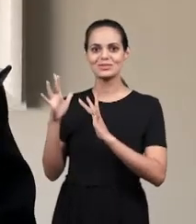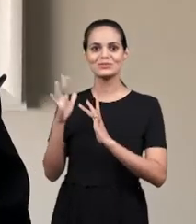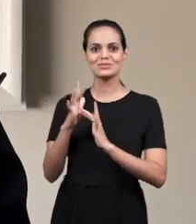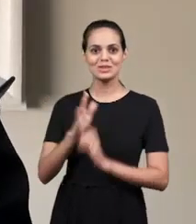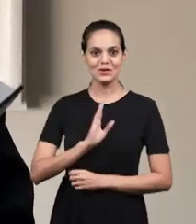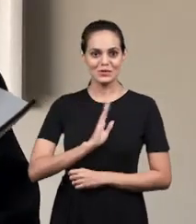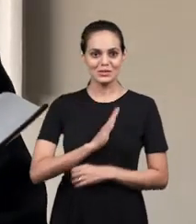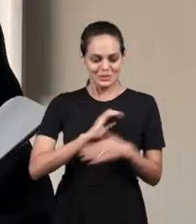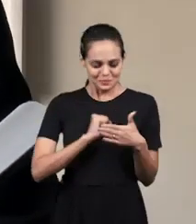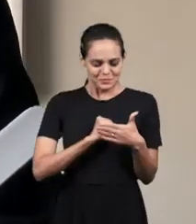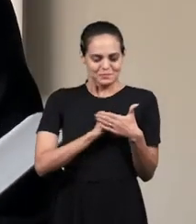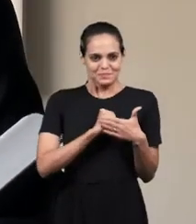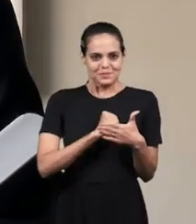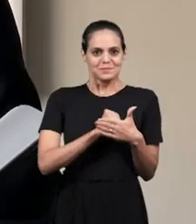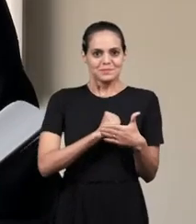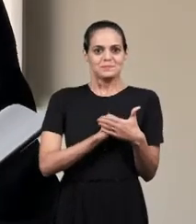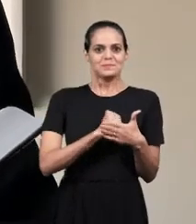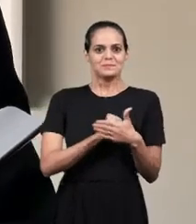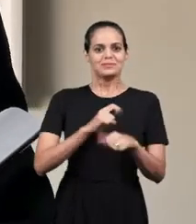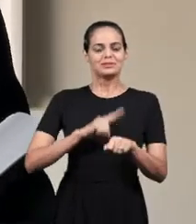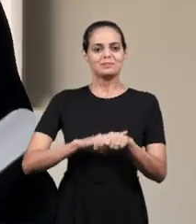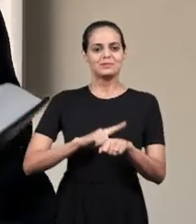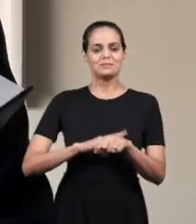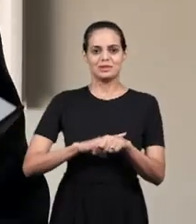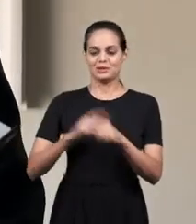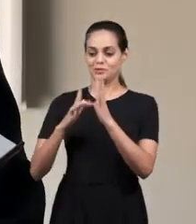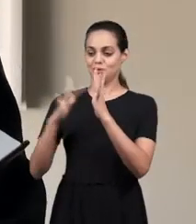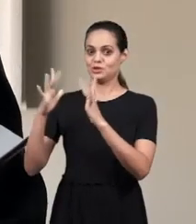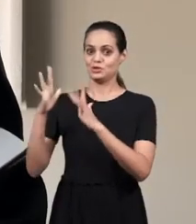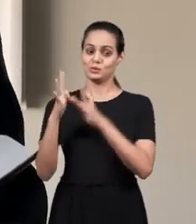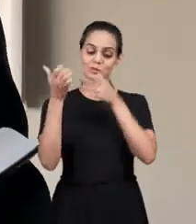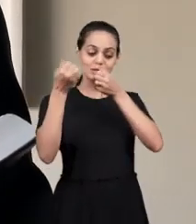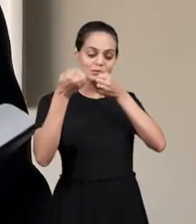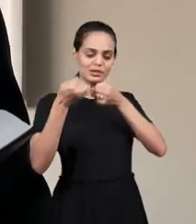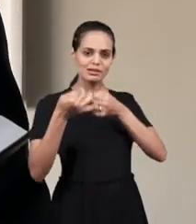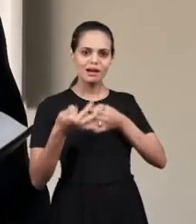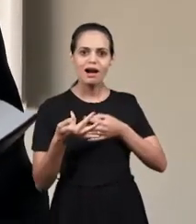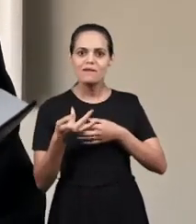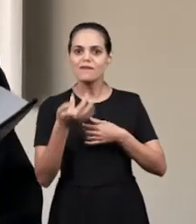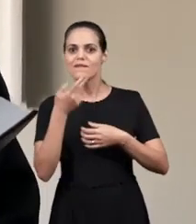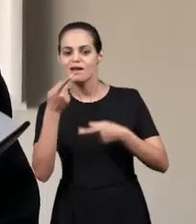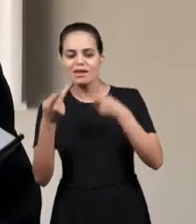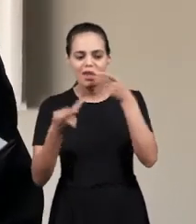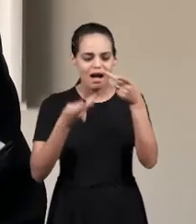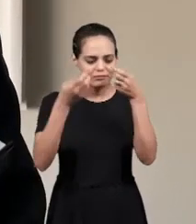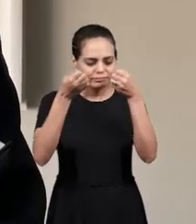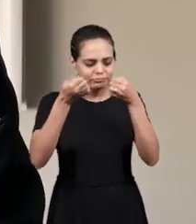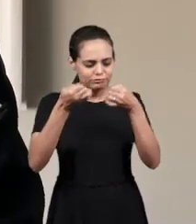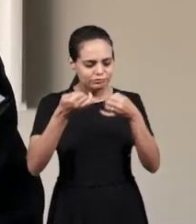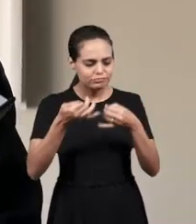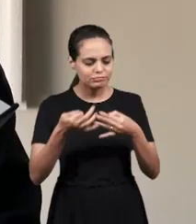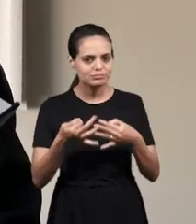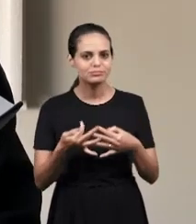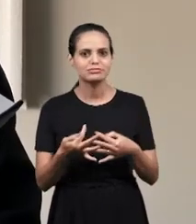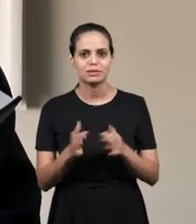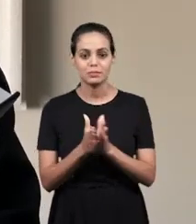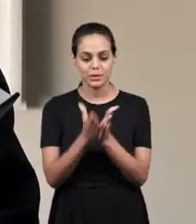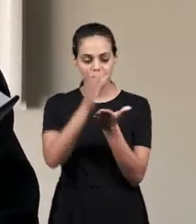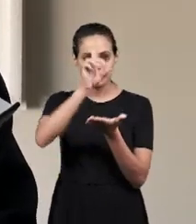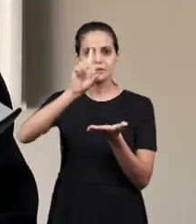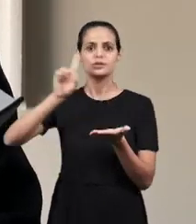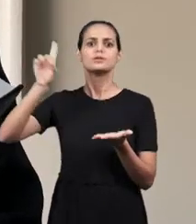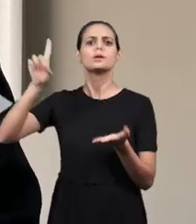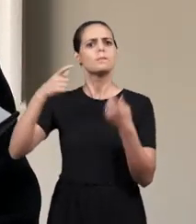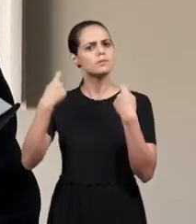his words. When Jesus explained to them about the scriptures, what was the project of God, the need of death